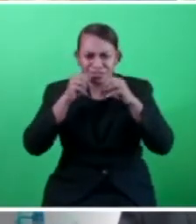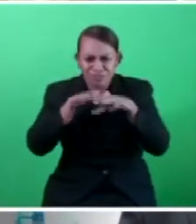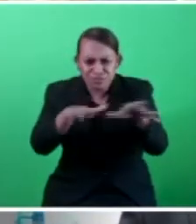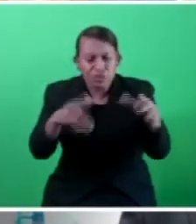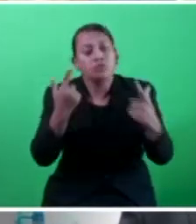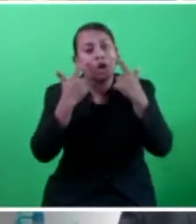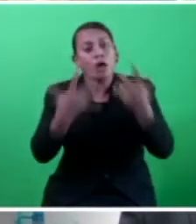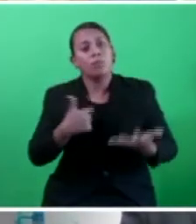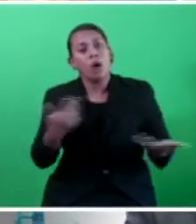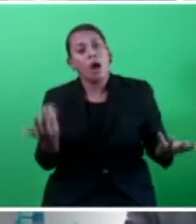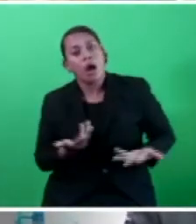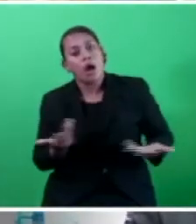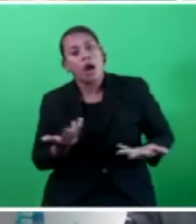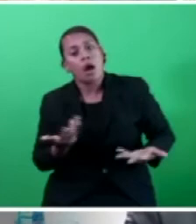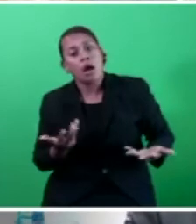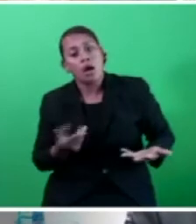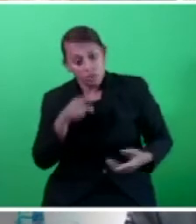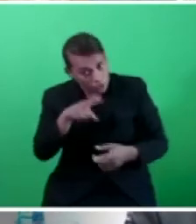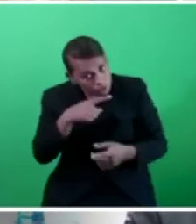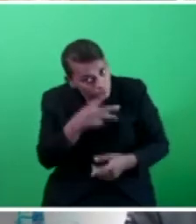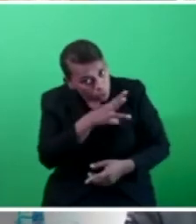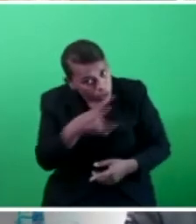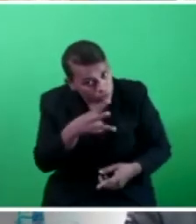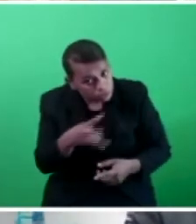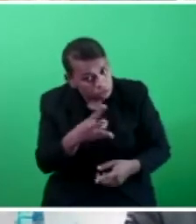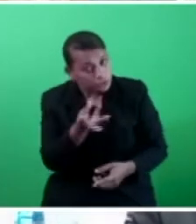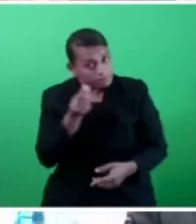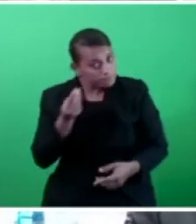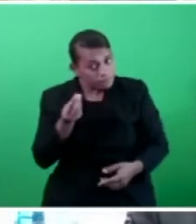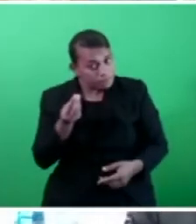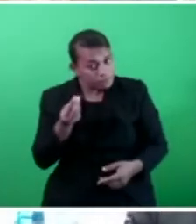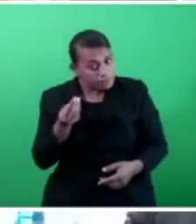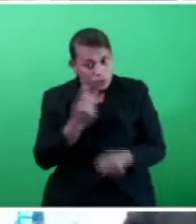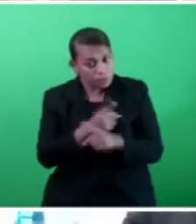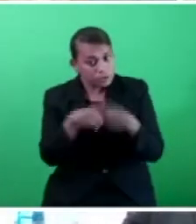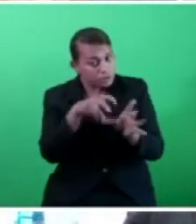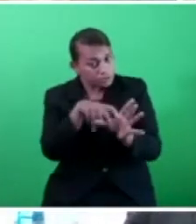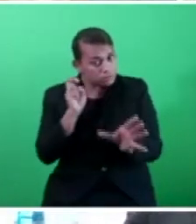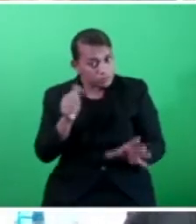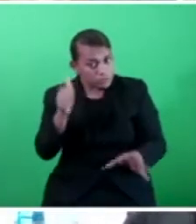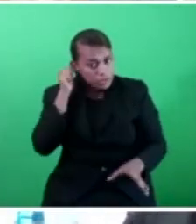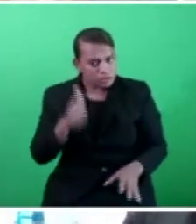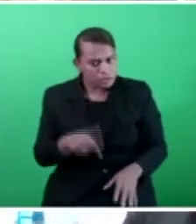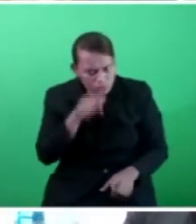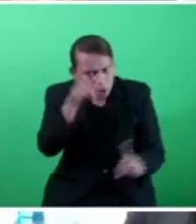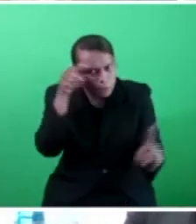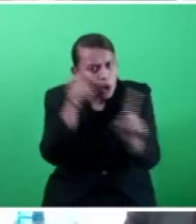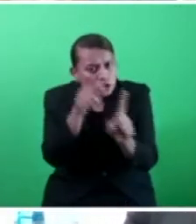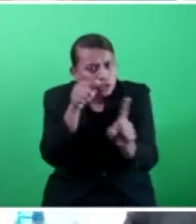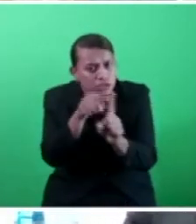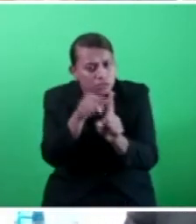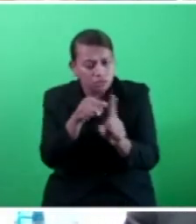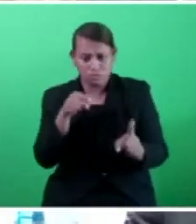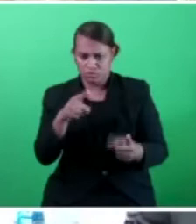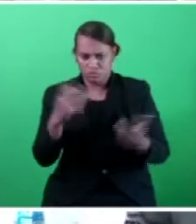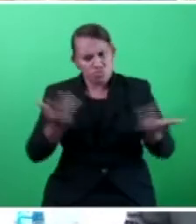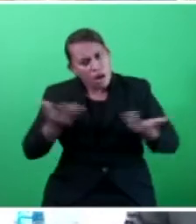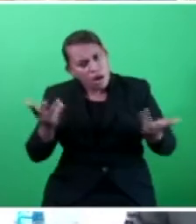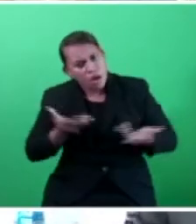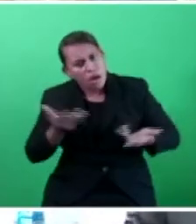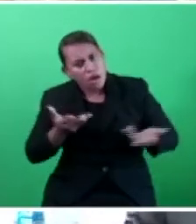Otherwise, withdraw your statement. That's a point of order. Yeah? It's there where? It's not here in my